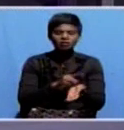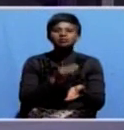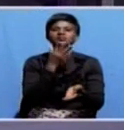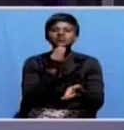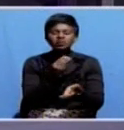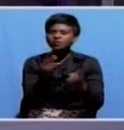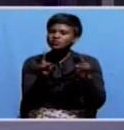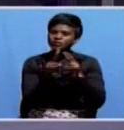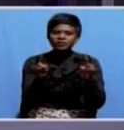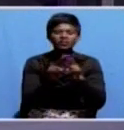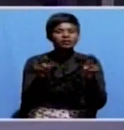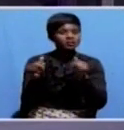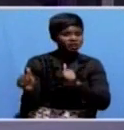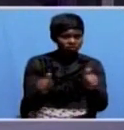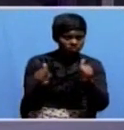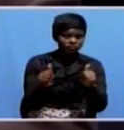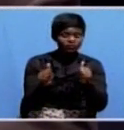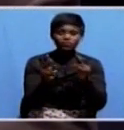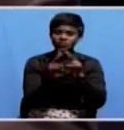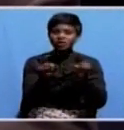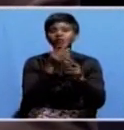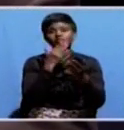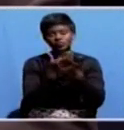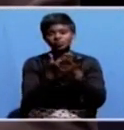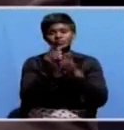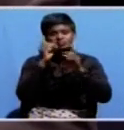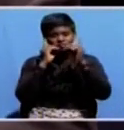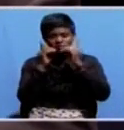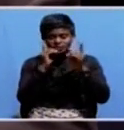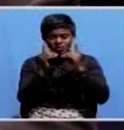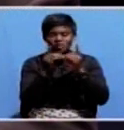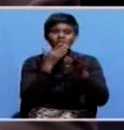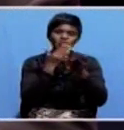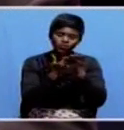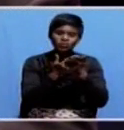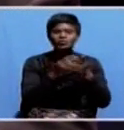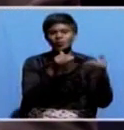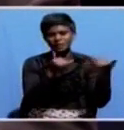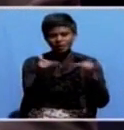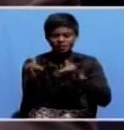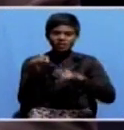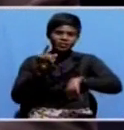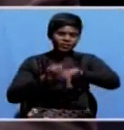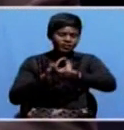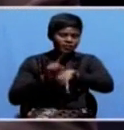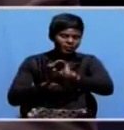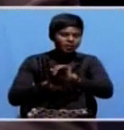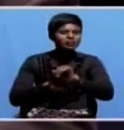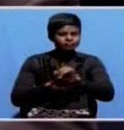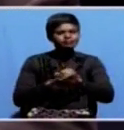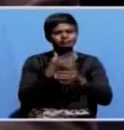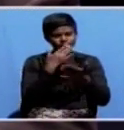a very good debater. He was a good footballer. He was